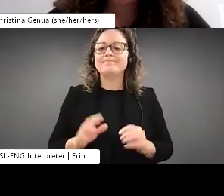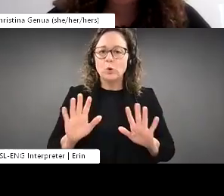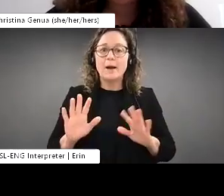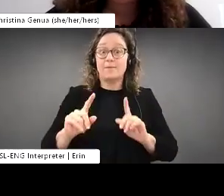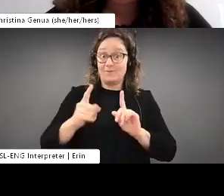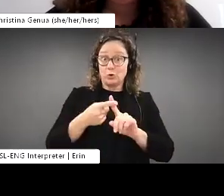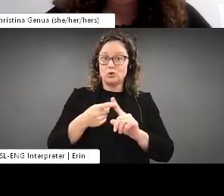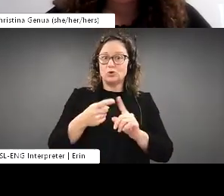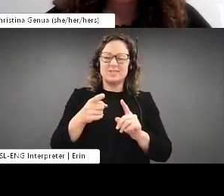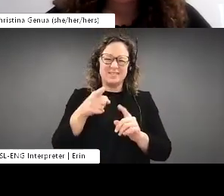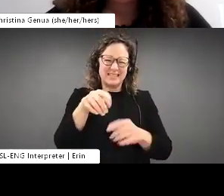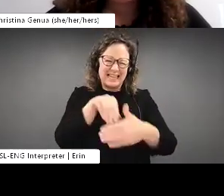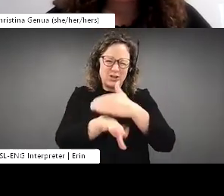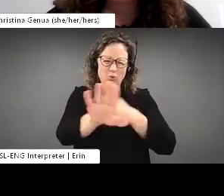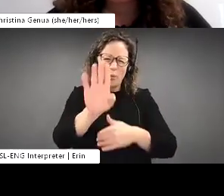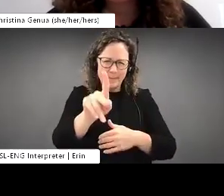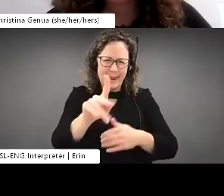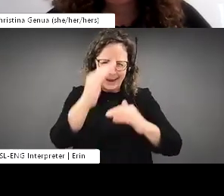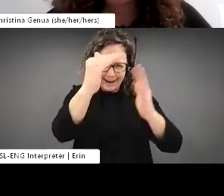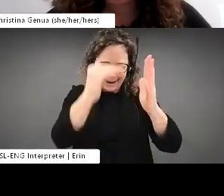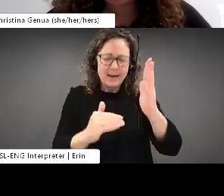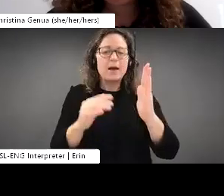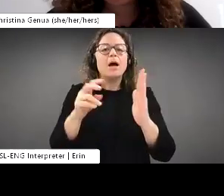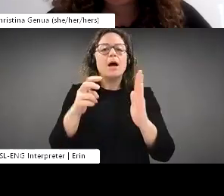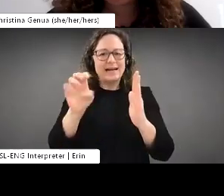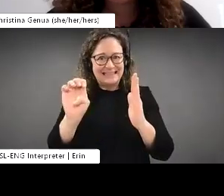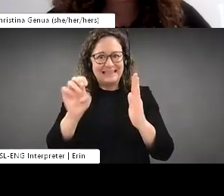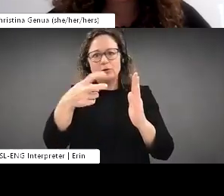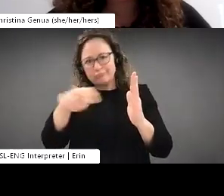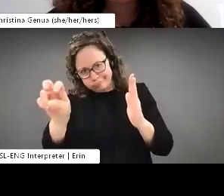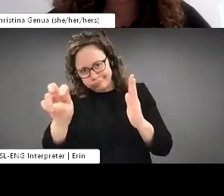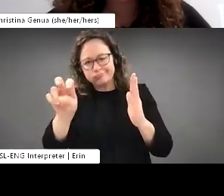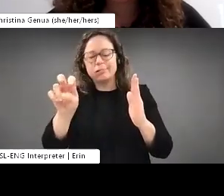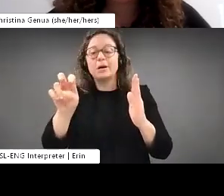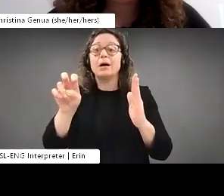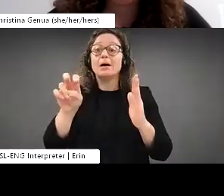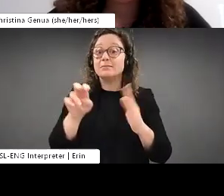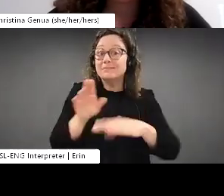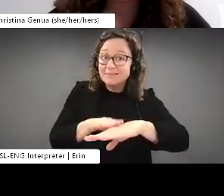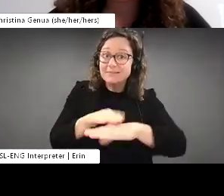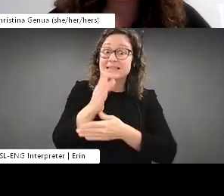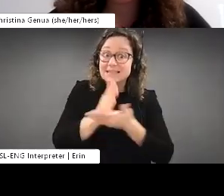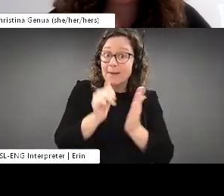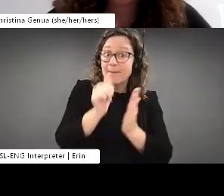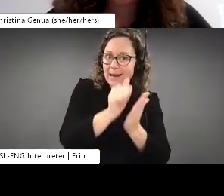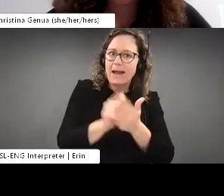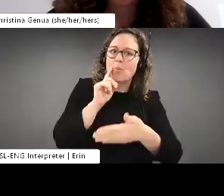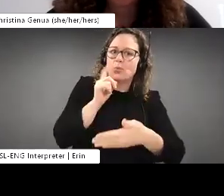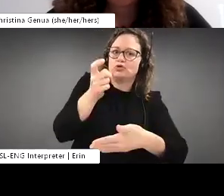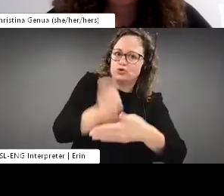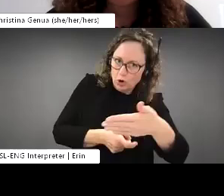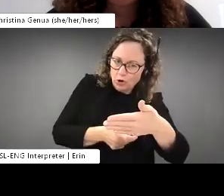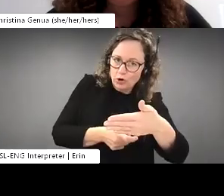e-transfer, um, and they would be some banks do consider them as transactions. So